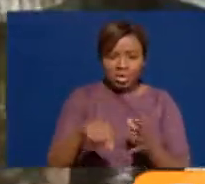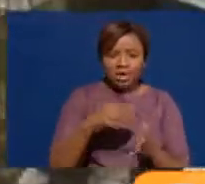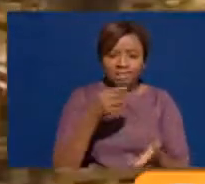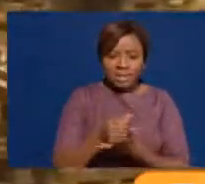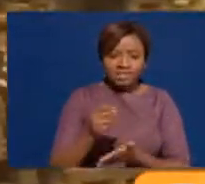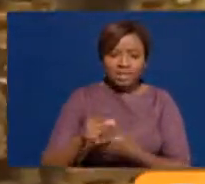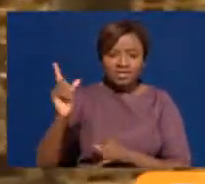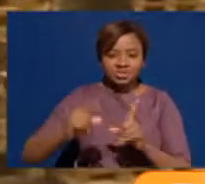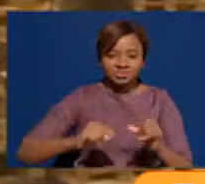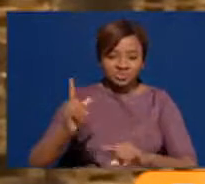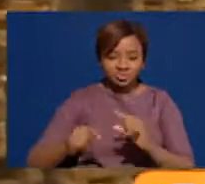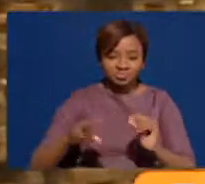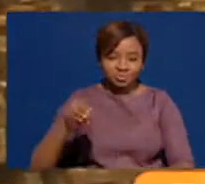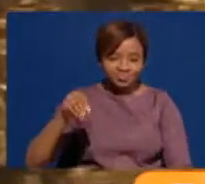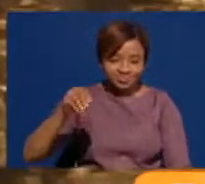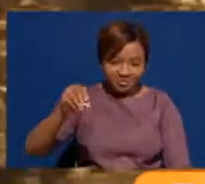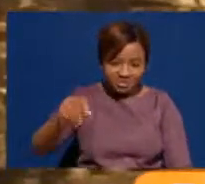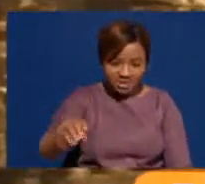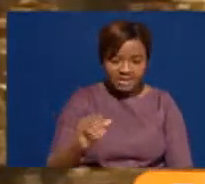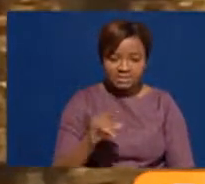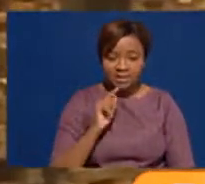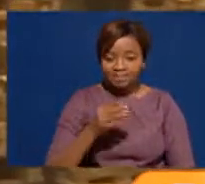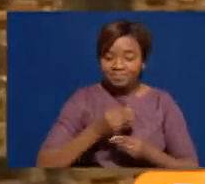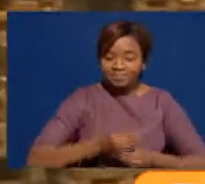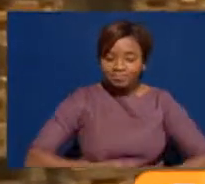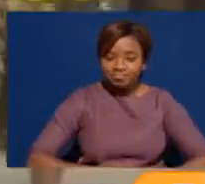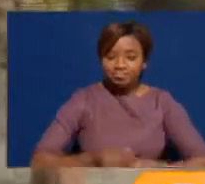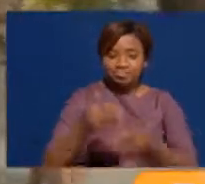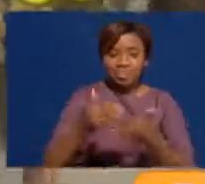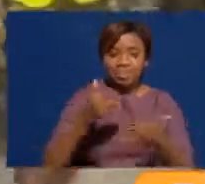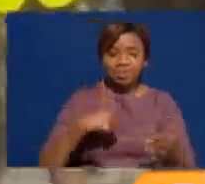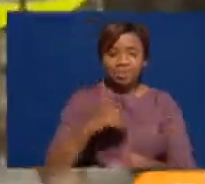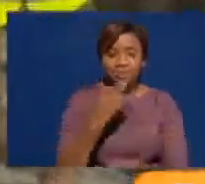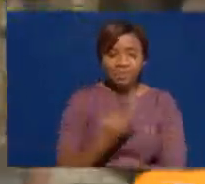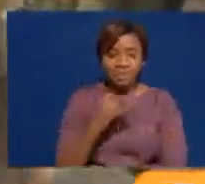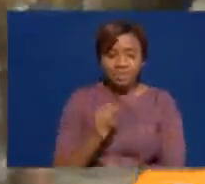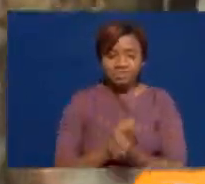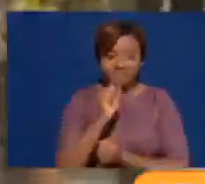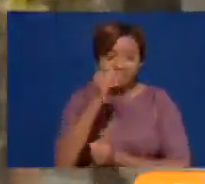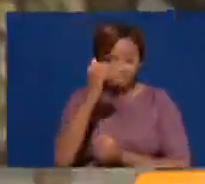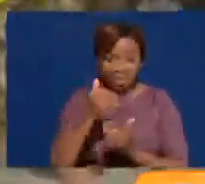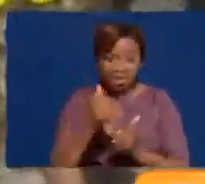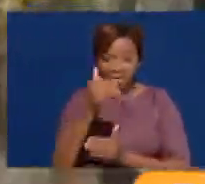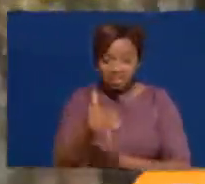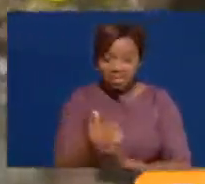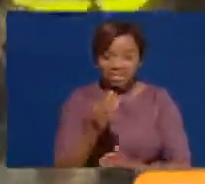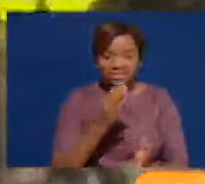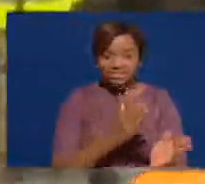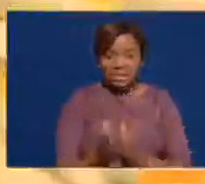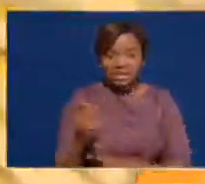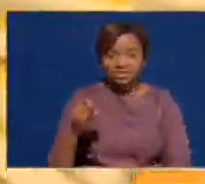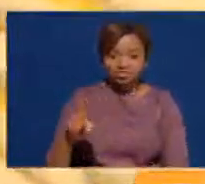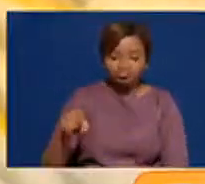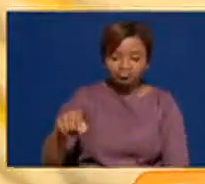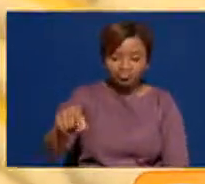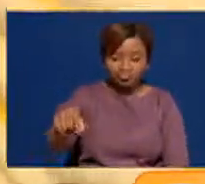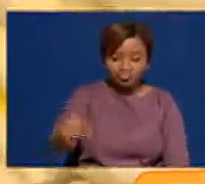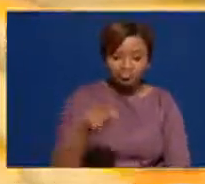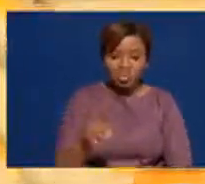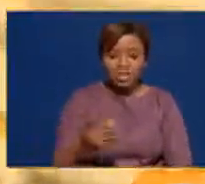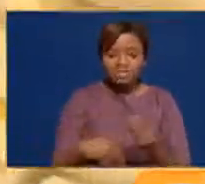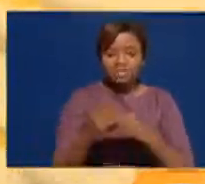increase their production. The fertilizer will be ferried to farmers before March 15th ahead of the planting season. The farm input will be sold